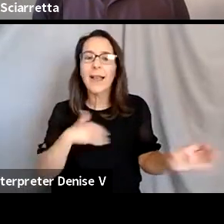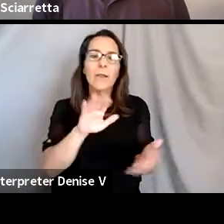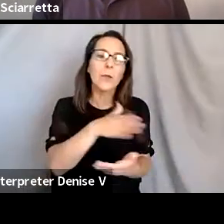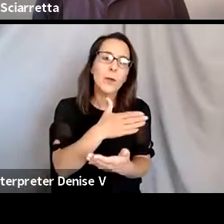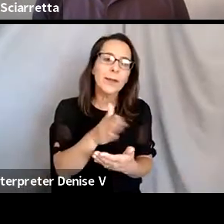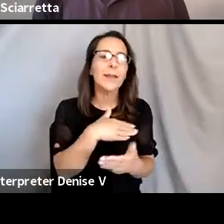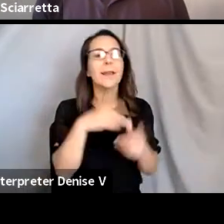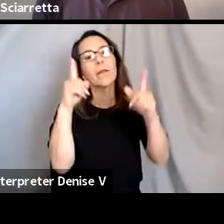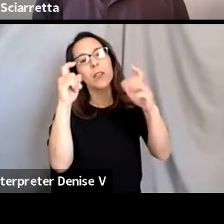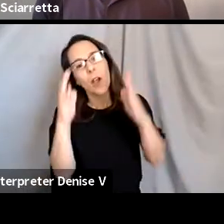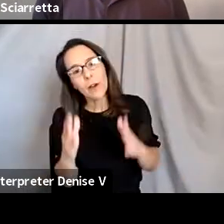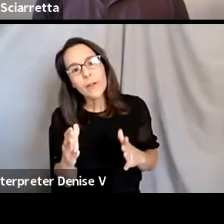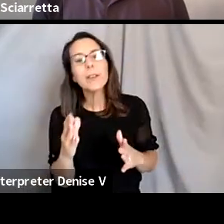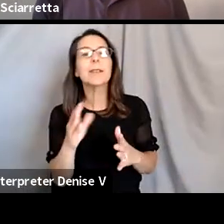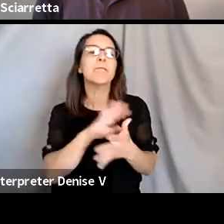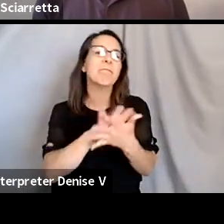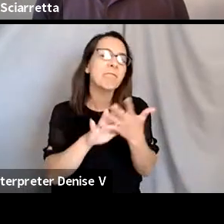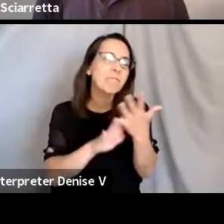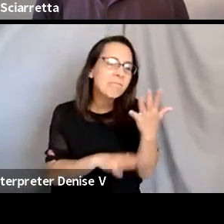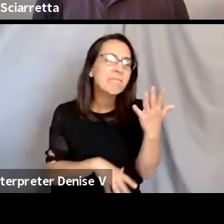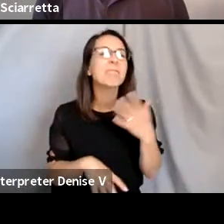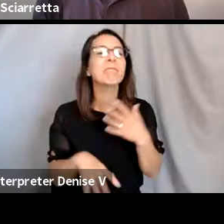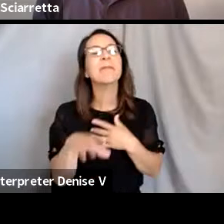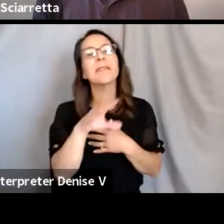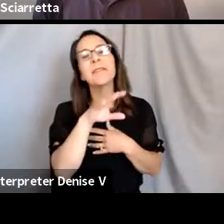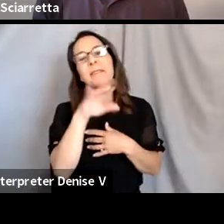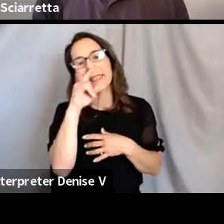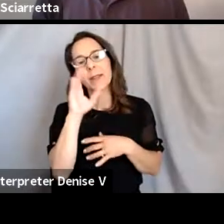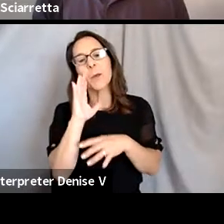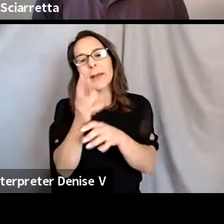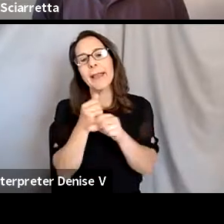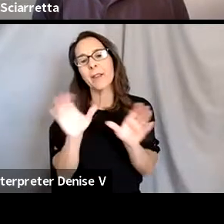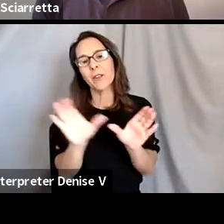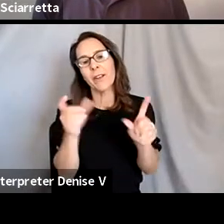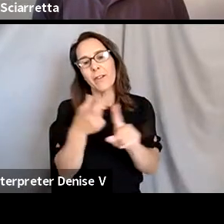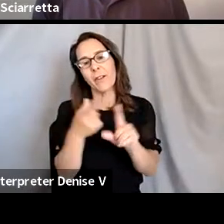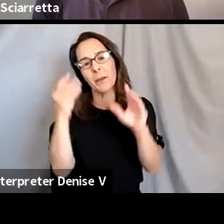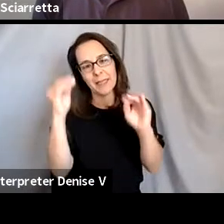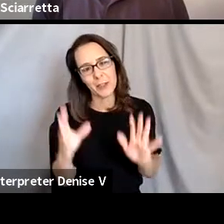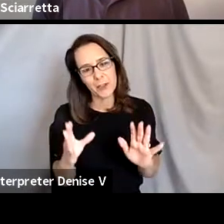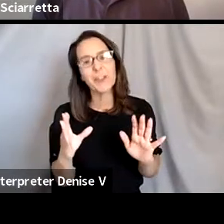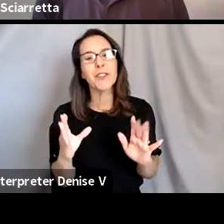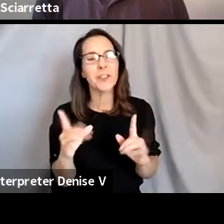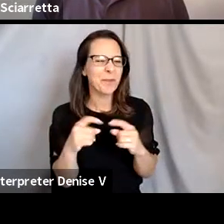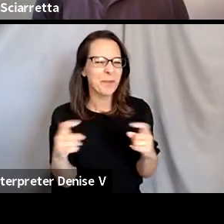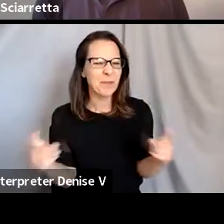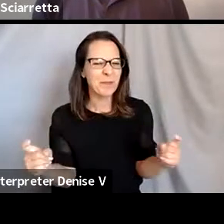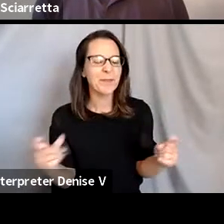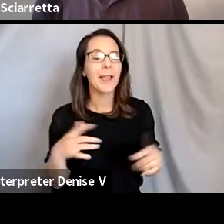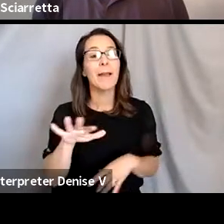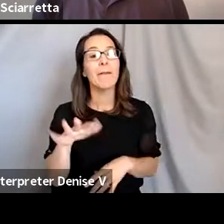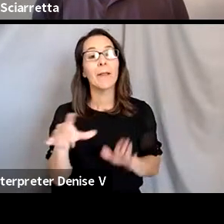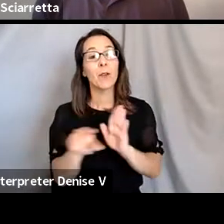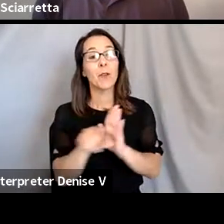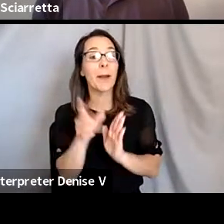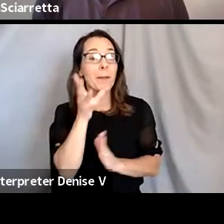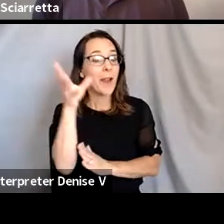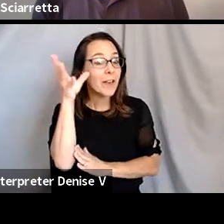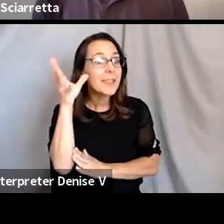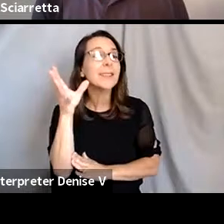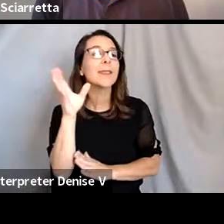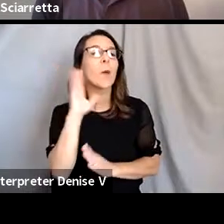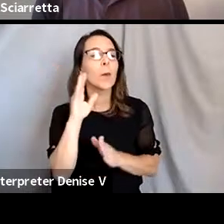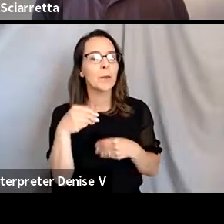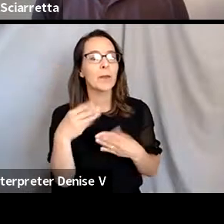for the kids as they get their certificates from their teachers. And so 5th grade parents look forward to more information